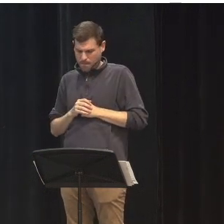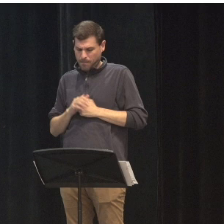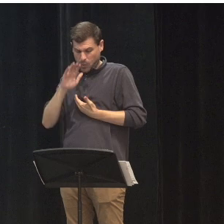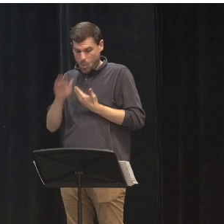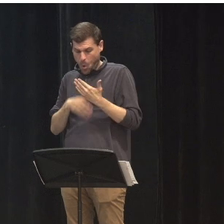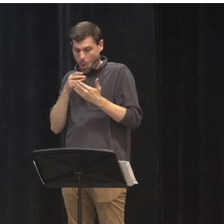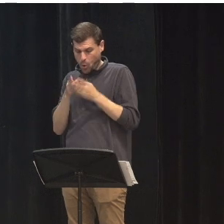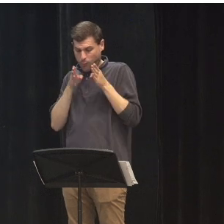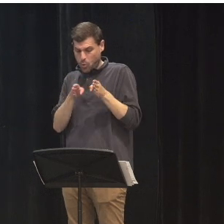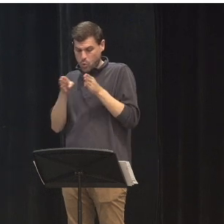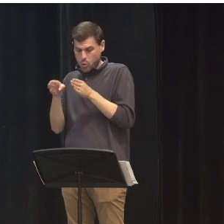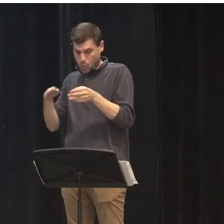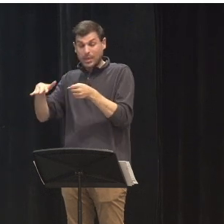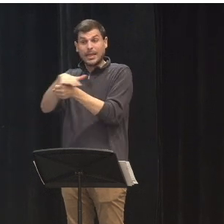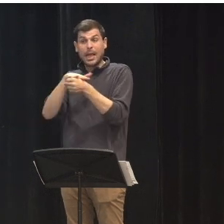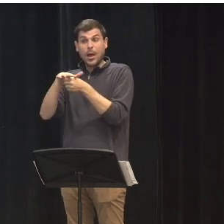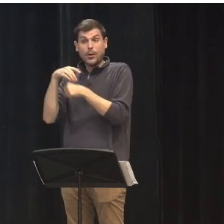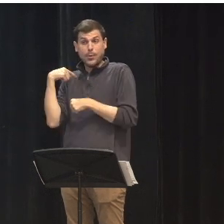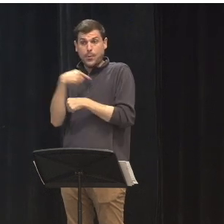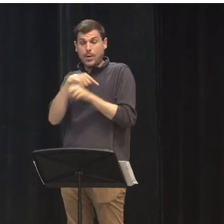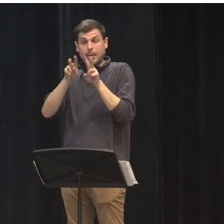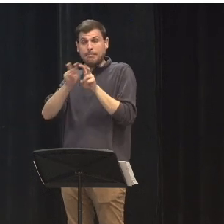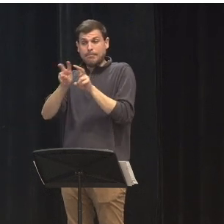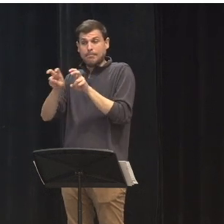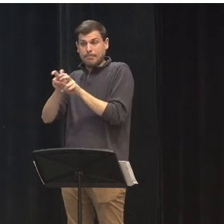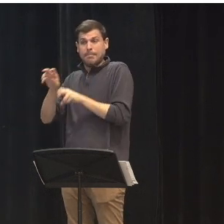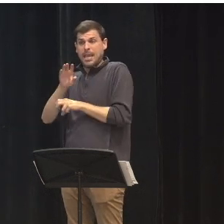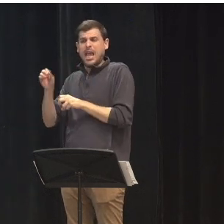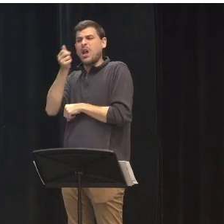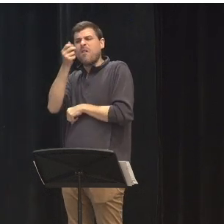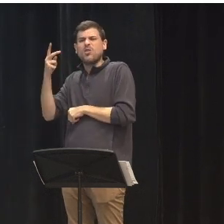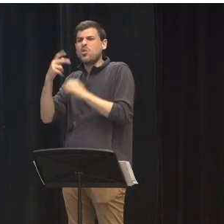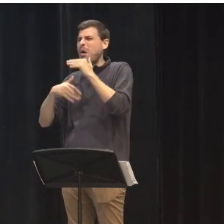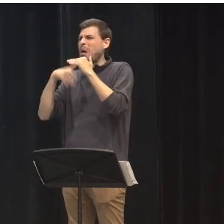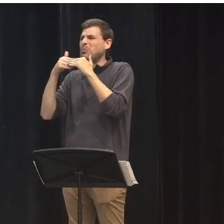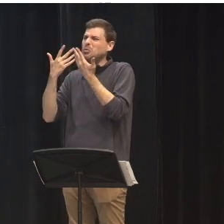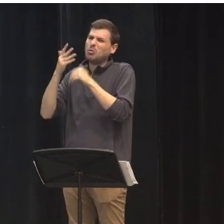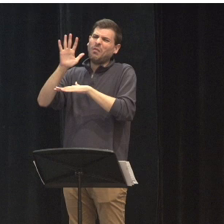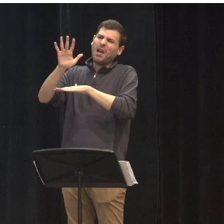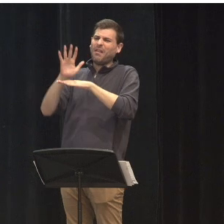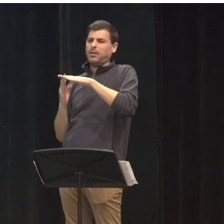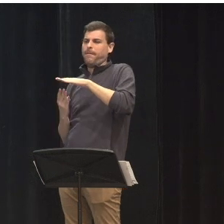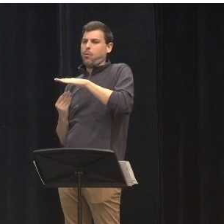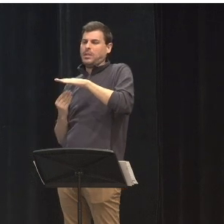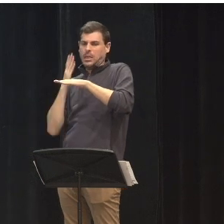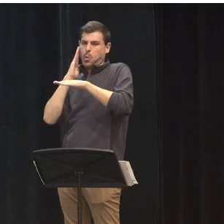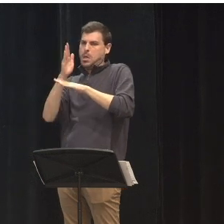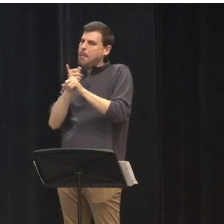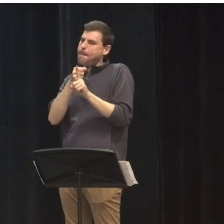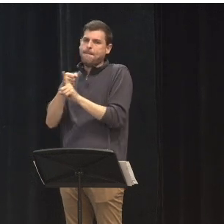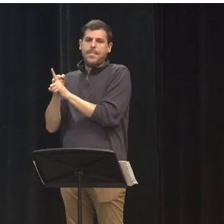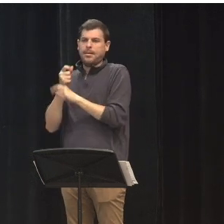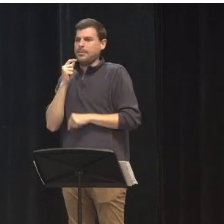routes within the area. And several of them, up to five in the AM and PM would be